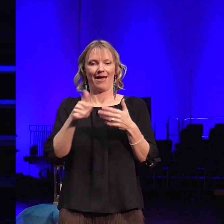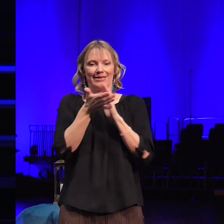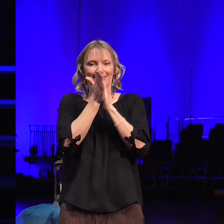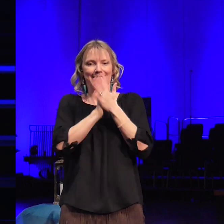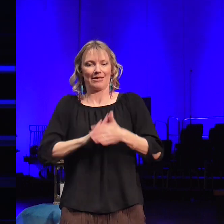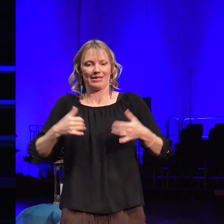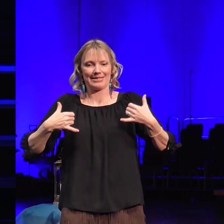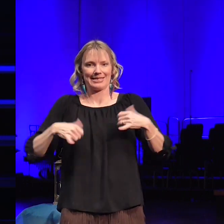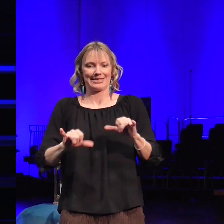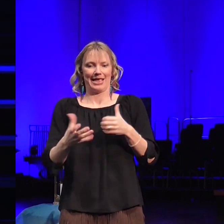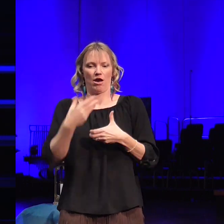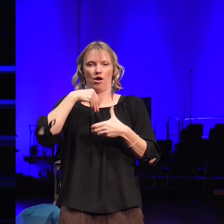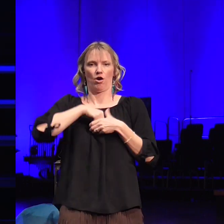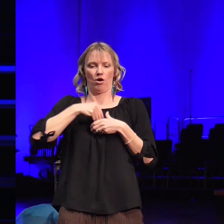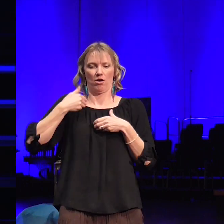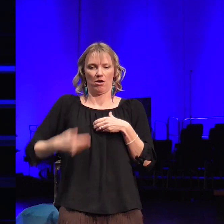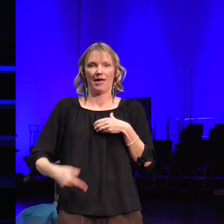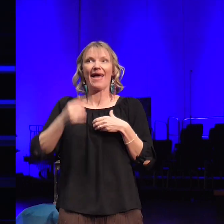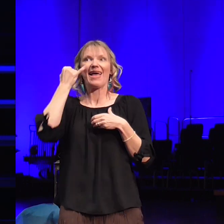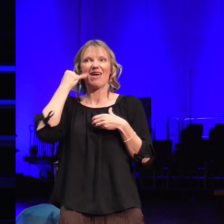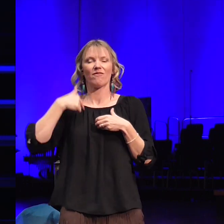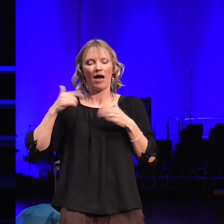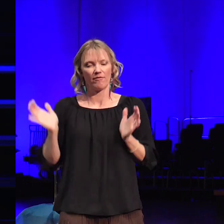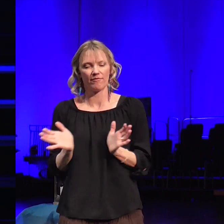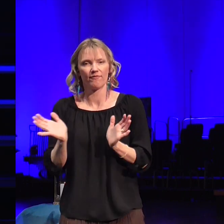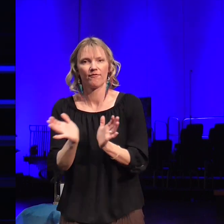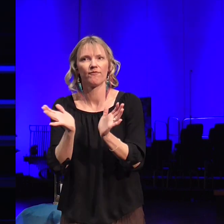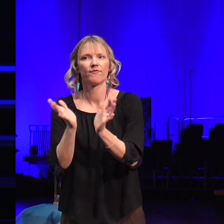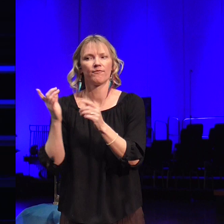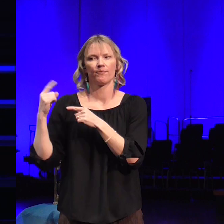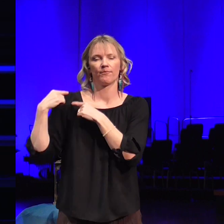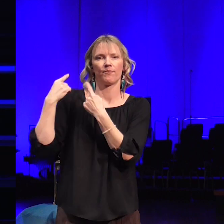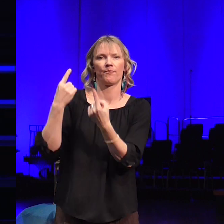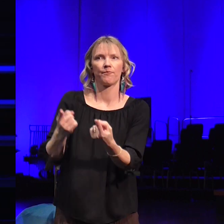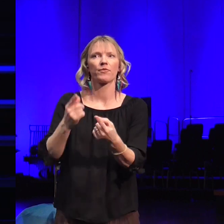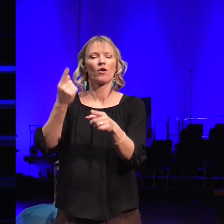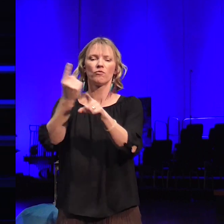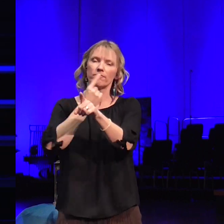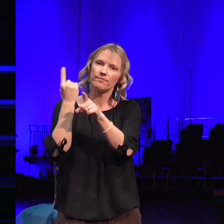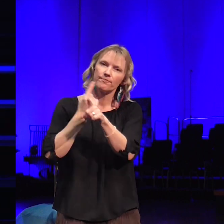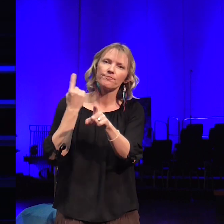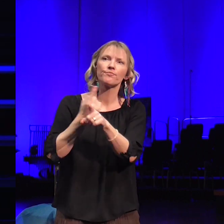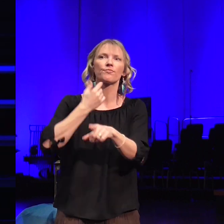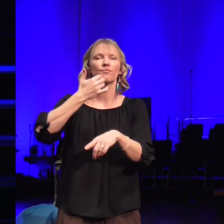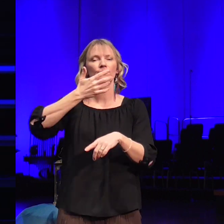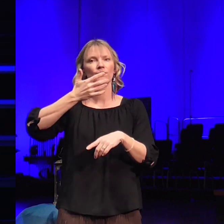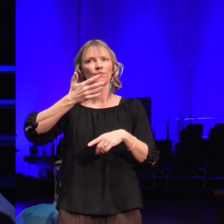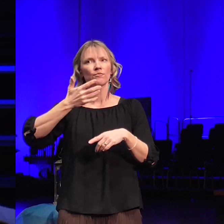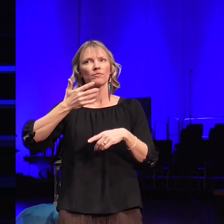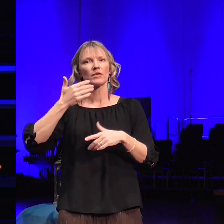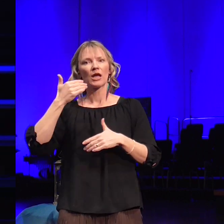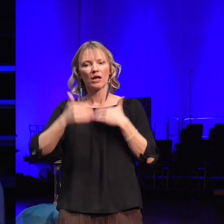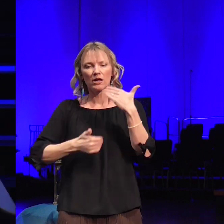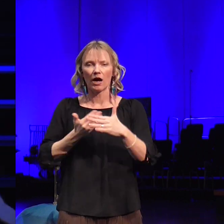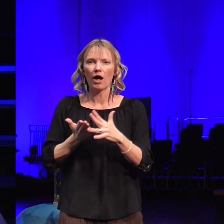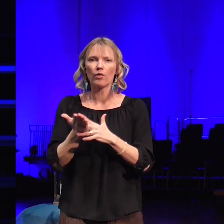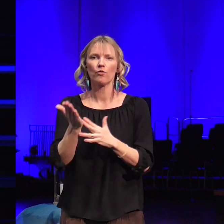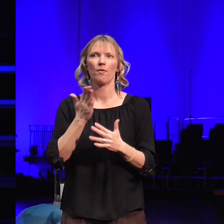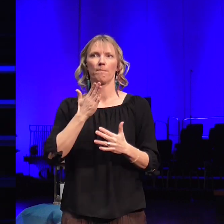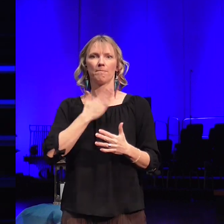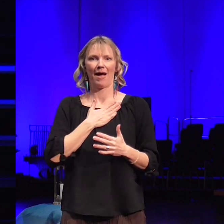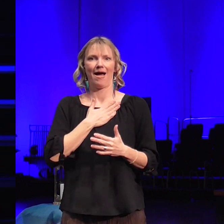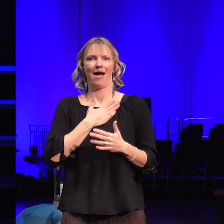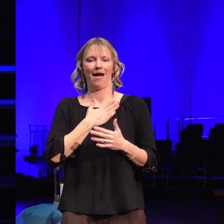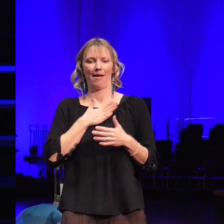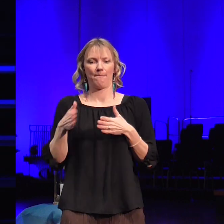to guide me if I've courted it along the way. If I have on a regular basis trudged through my inner